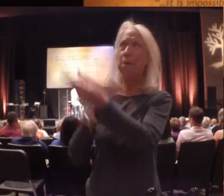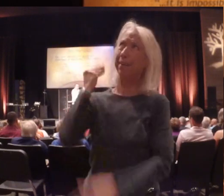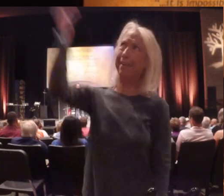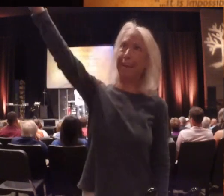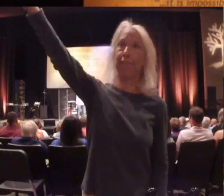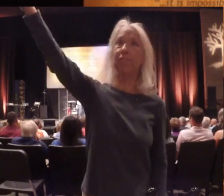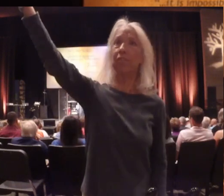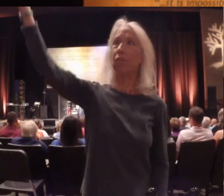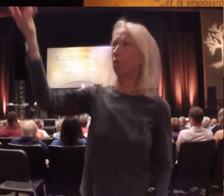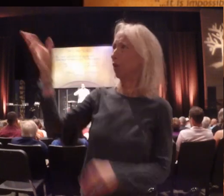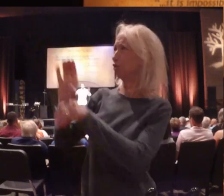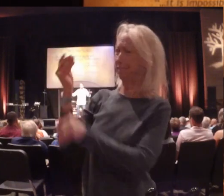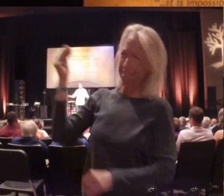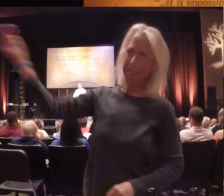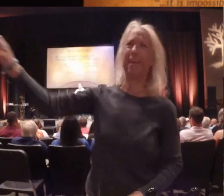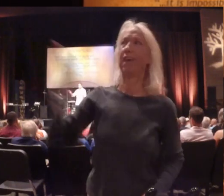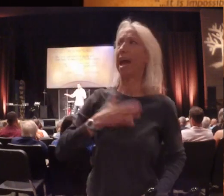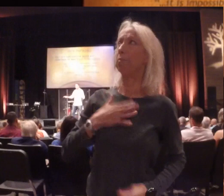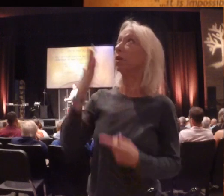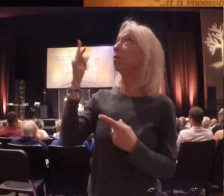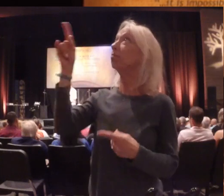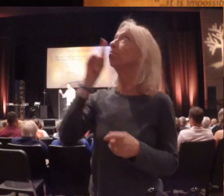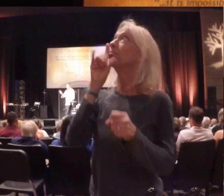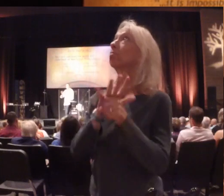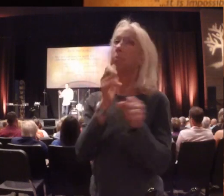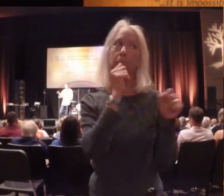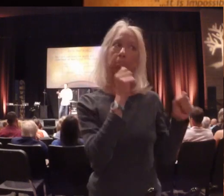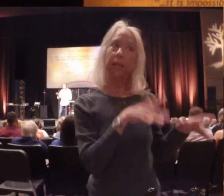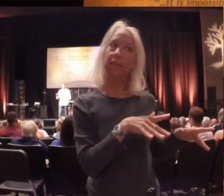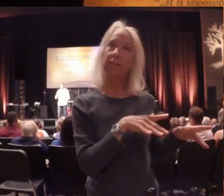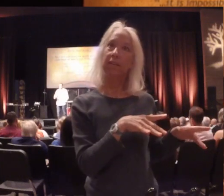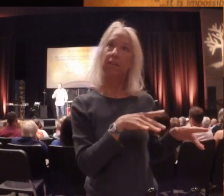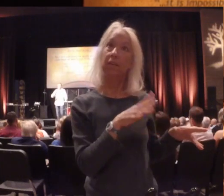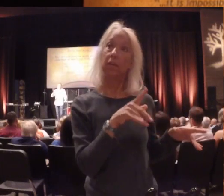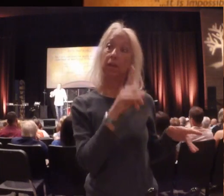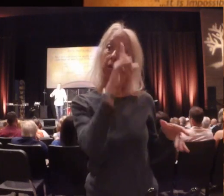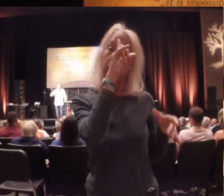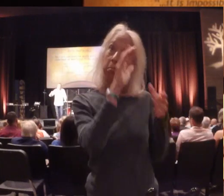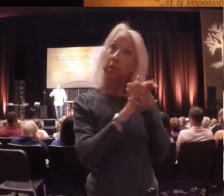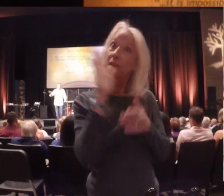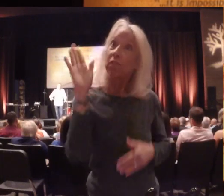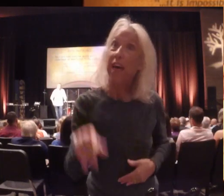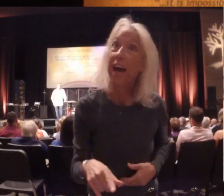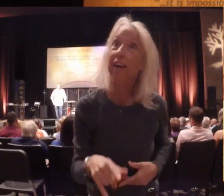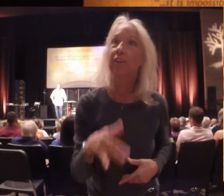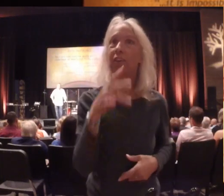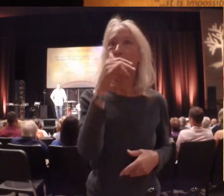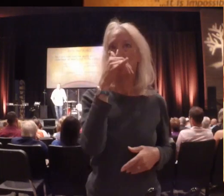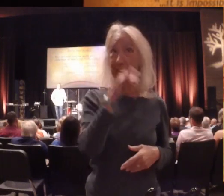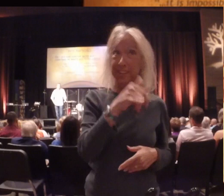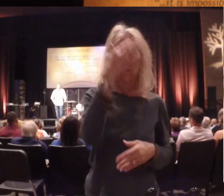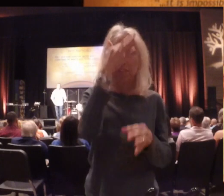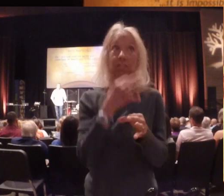bring your tithes to the storehouse and watch how I pour out blessings on you. And when we believe that kind of truth, we're in a ridiculous faith